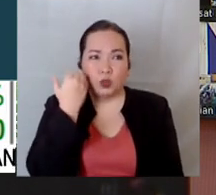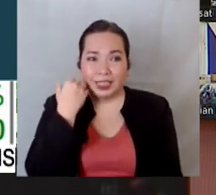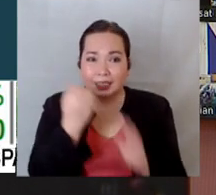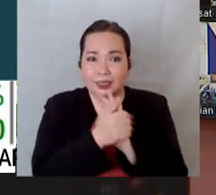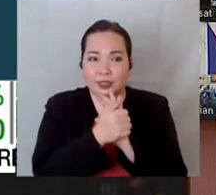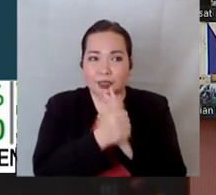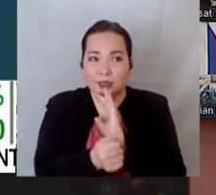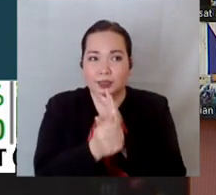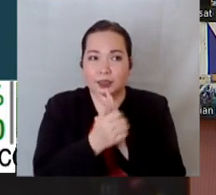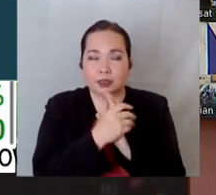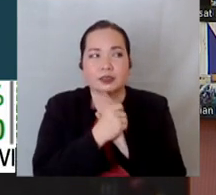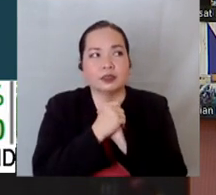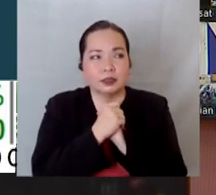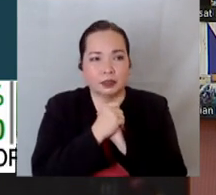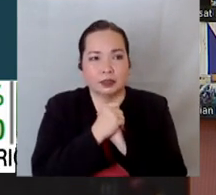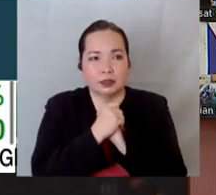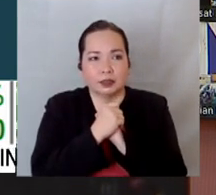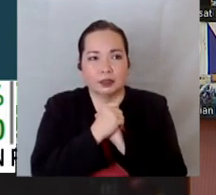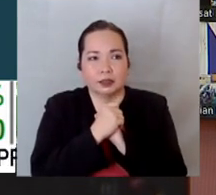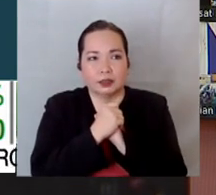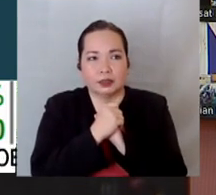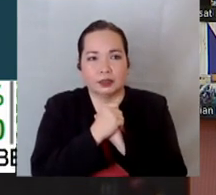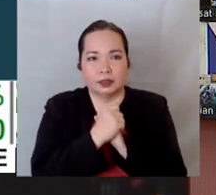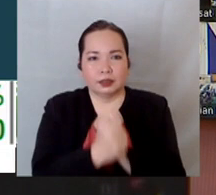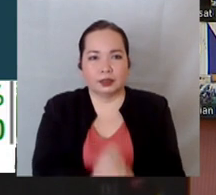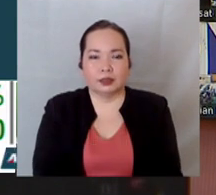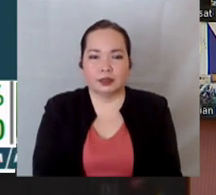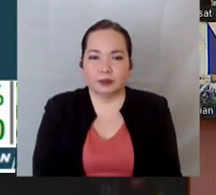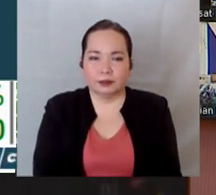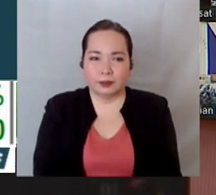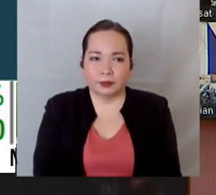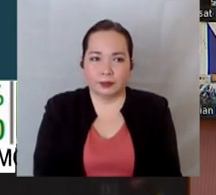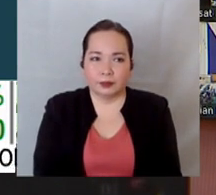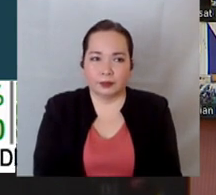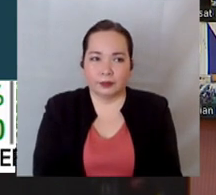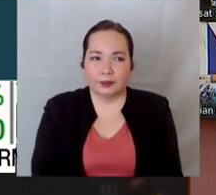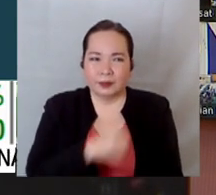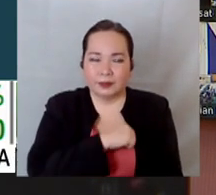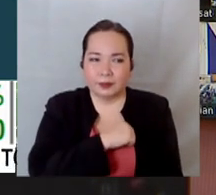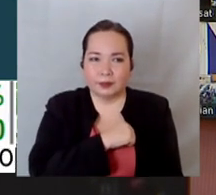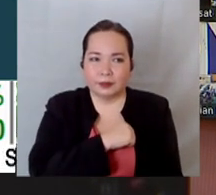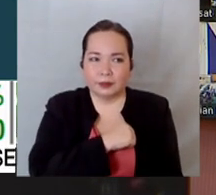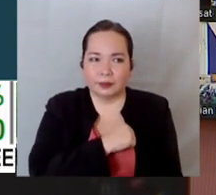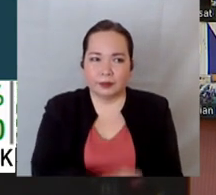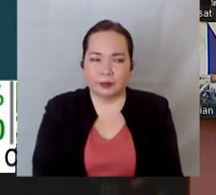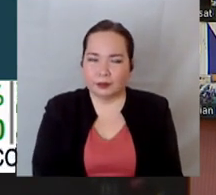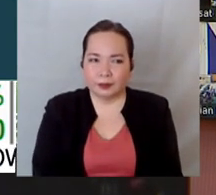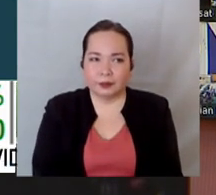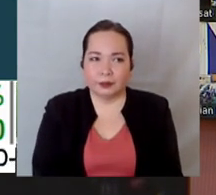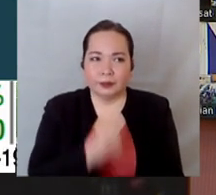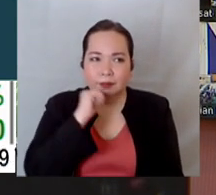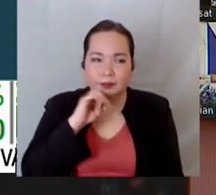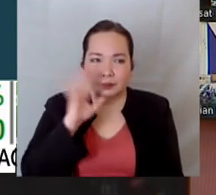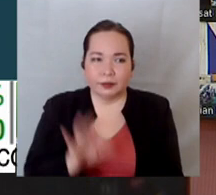in so many megabits. Yung sinasabi niya, yung mga pwedeng ilagay doon, okay, you know,